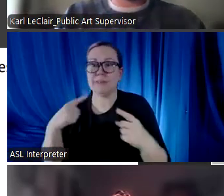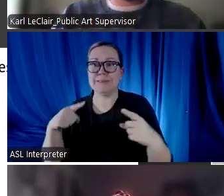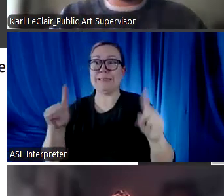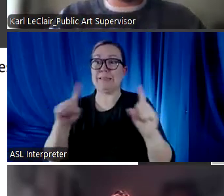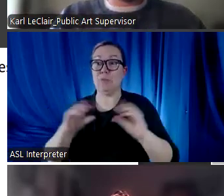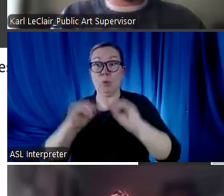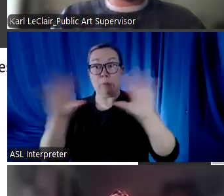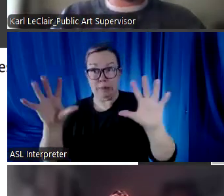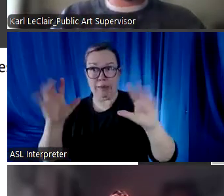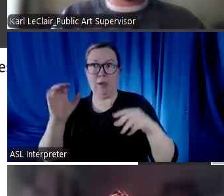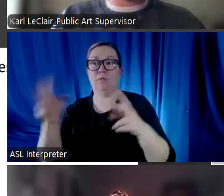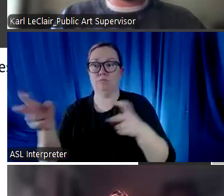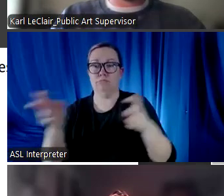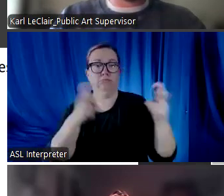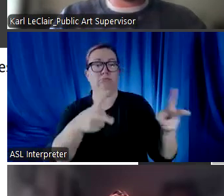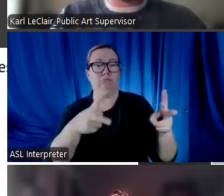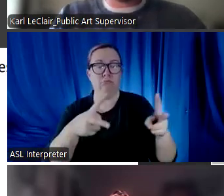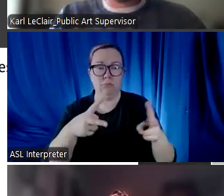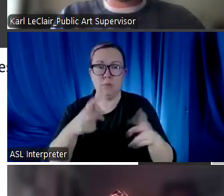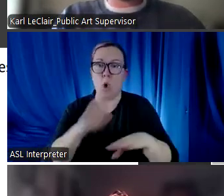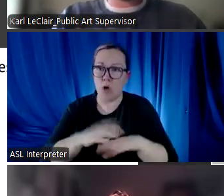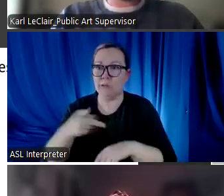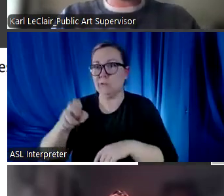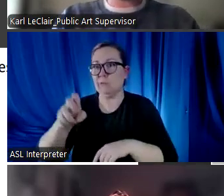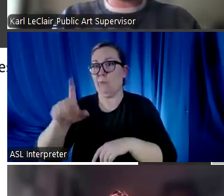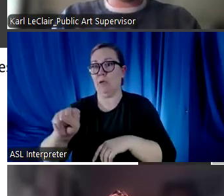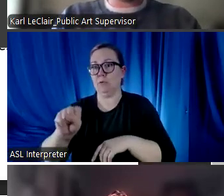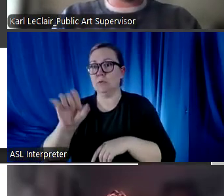that reproduction process.